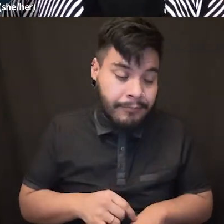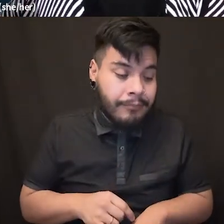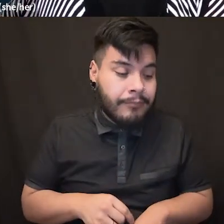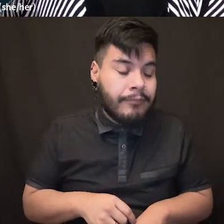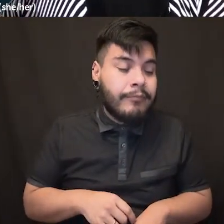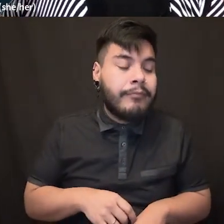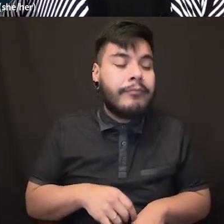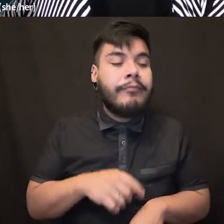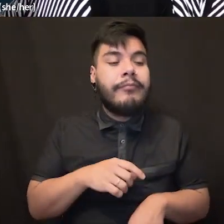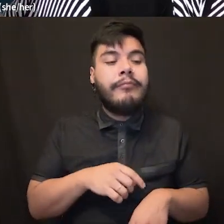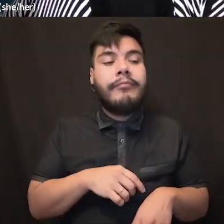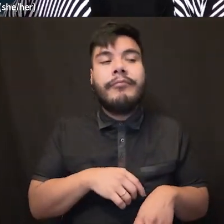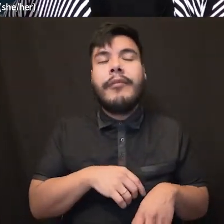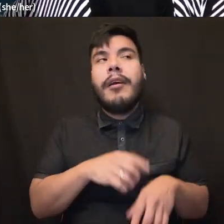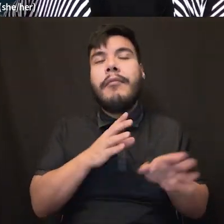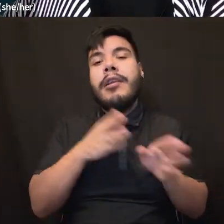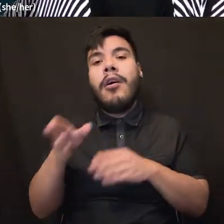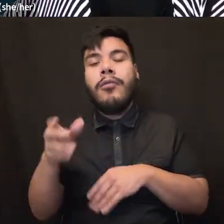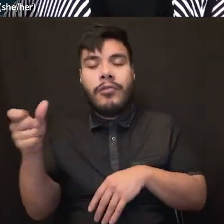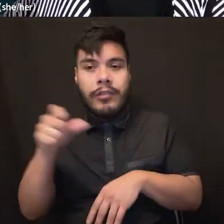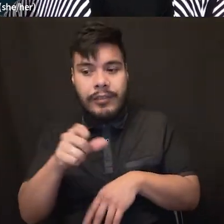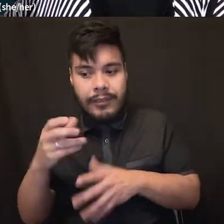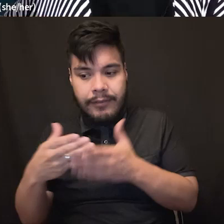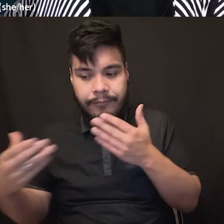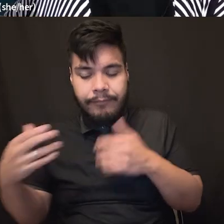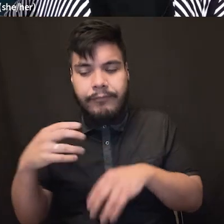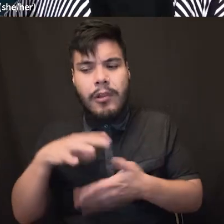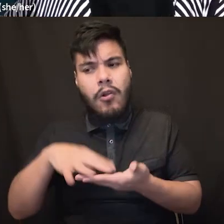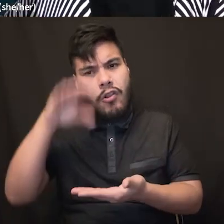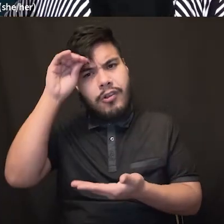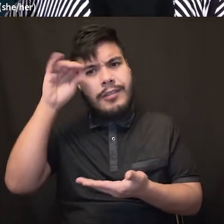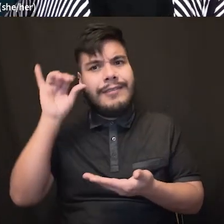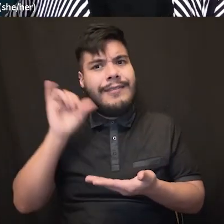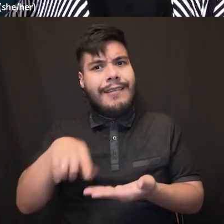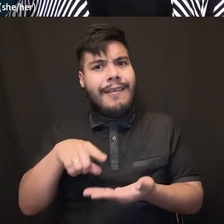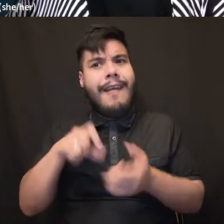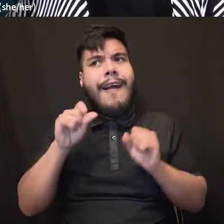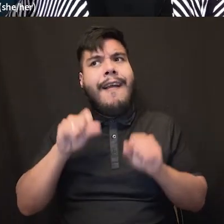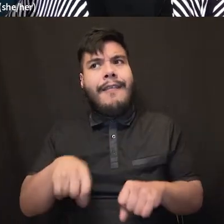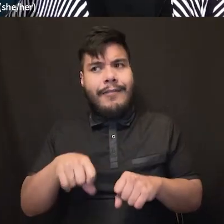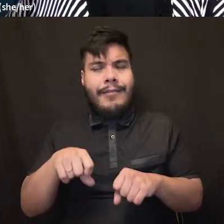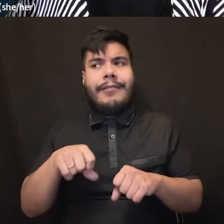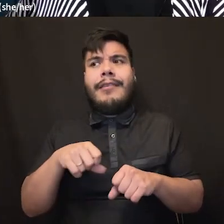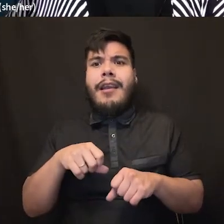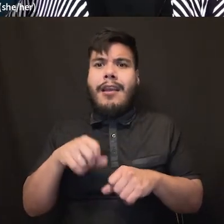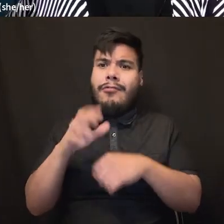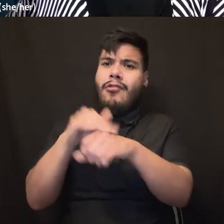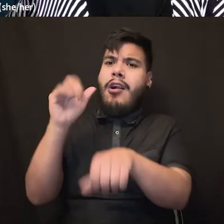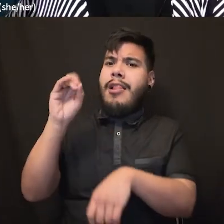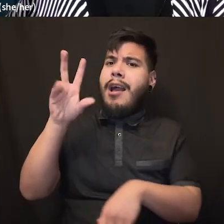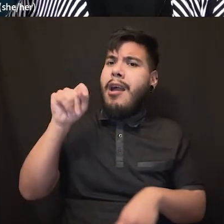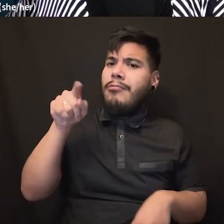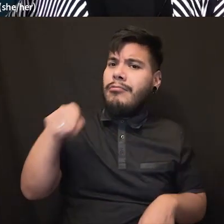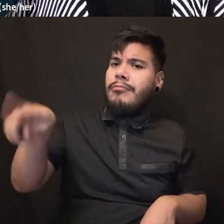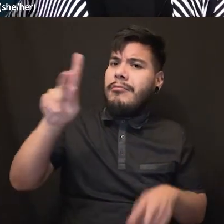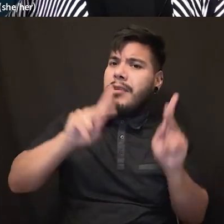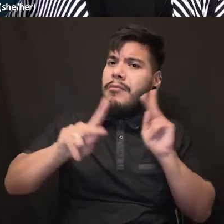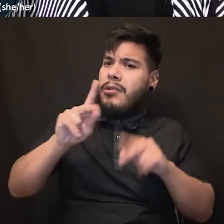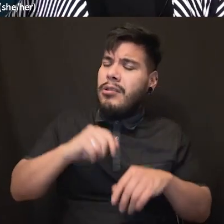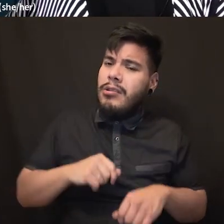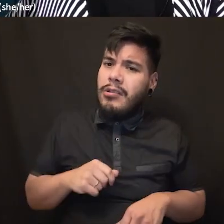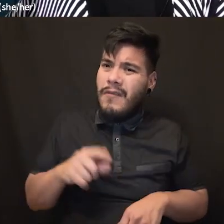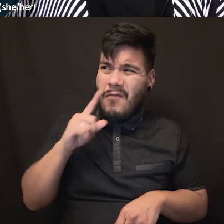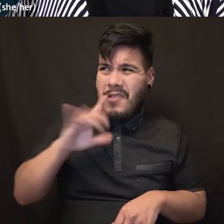thing that was really helpful for me was learning that I'm allowed to call people out for their nonsense.